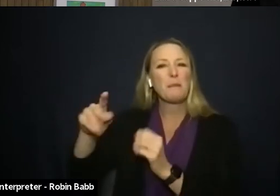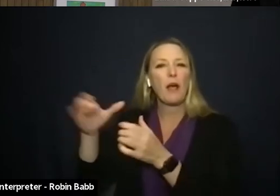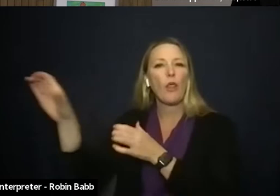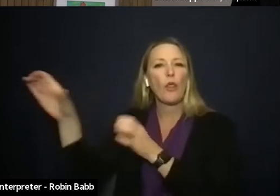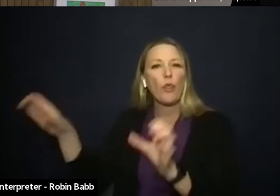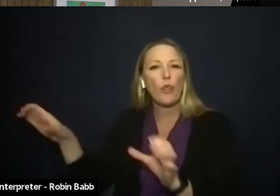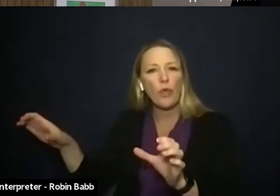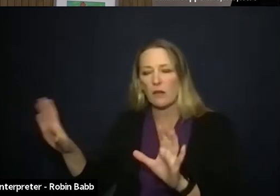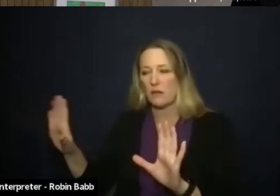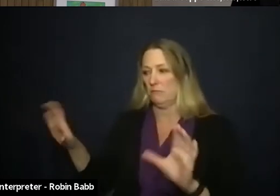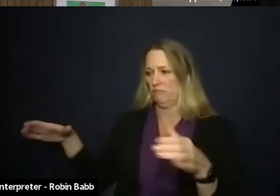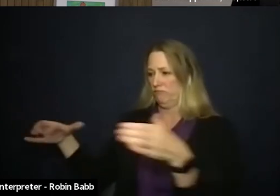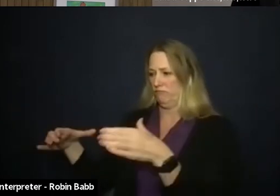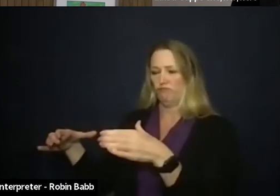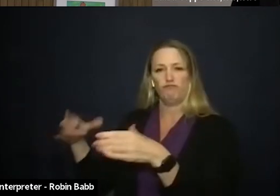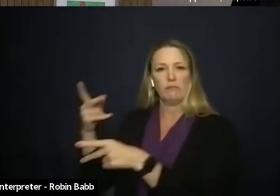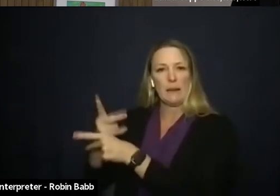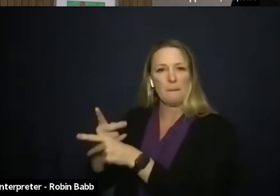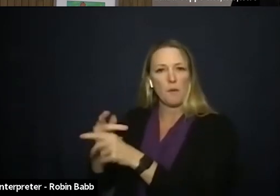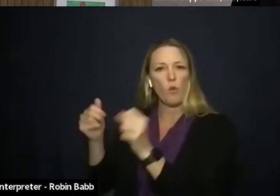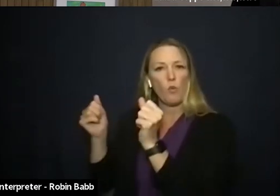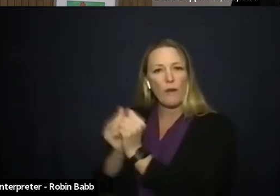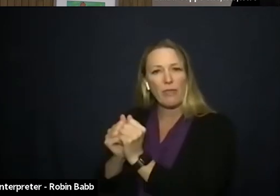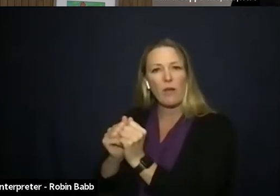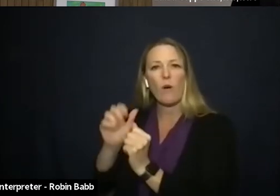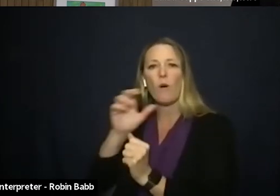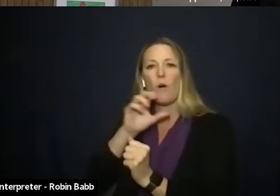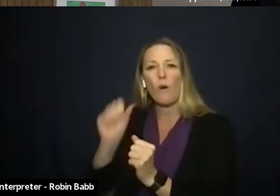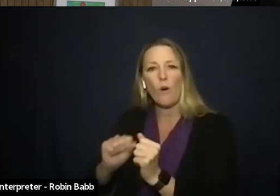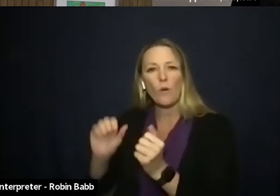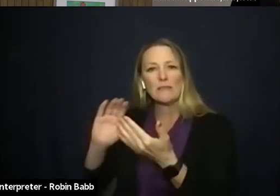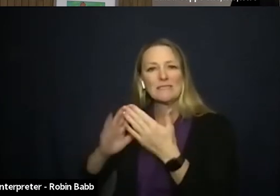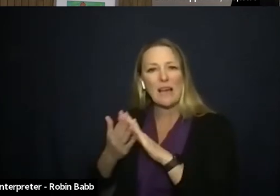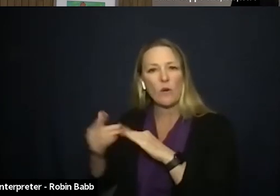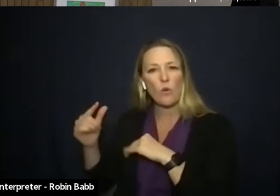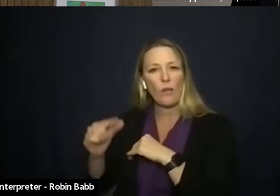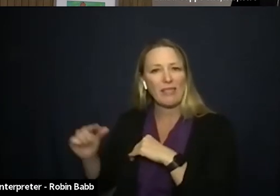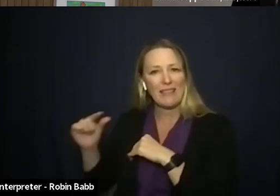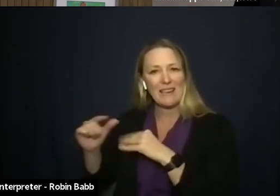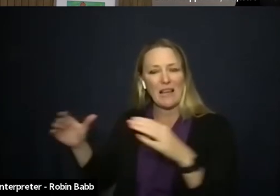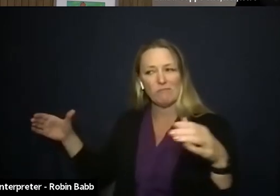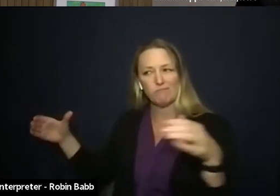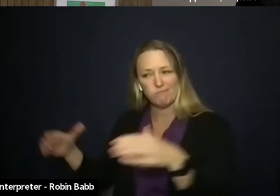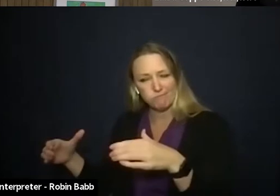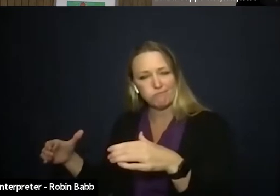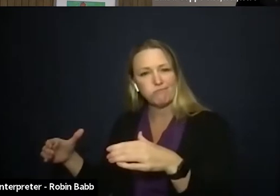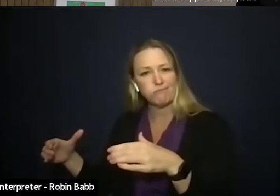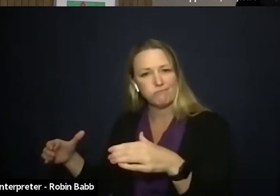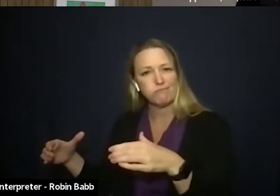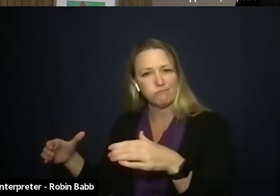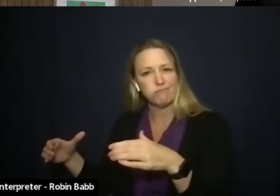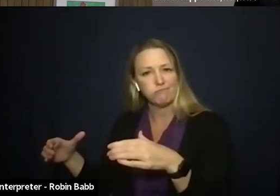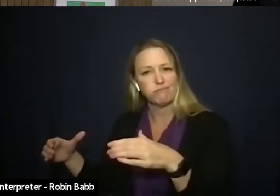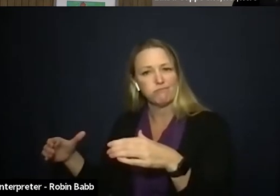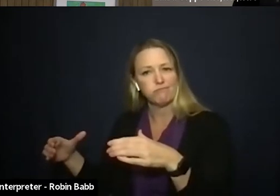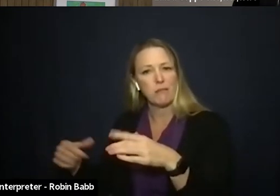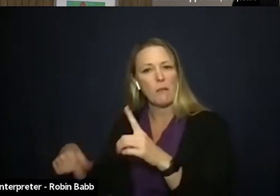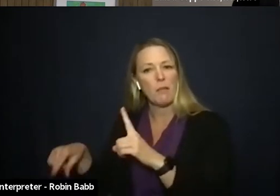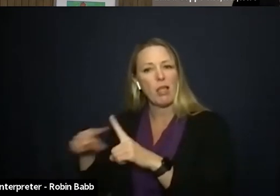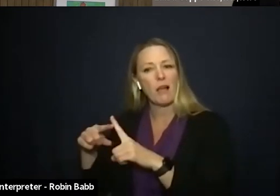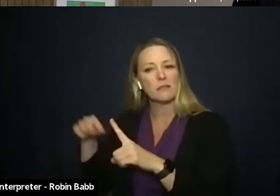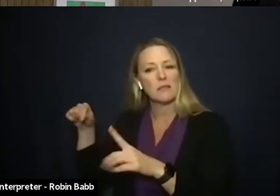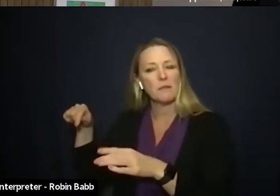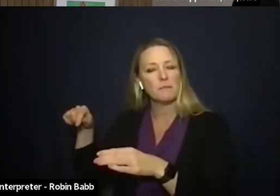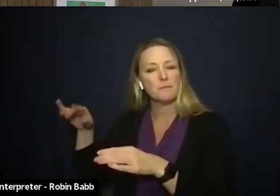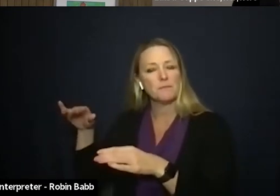cylistic together and it keeps old town goleta with isla vista and also